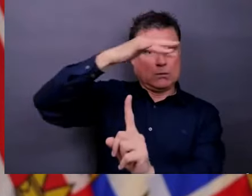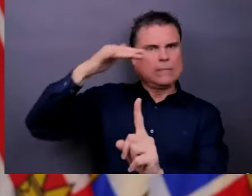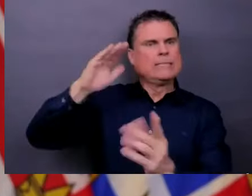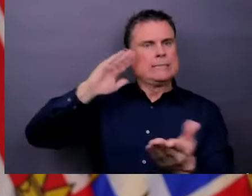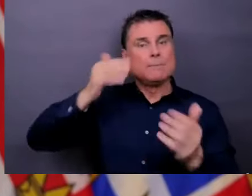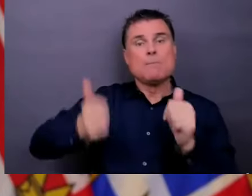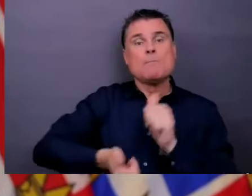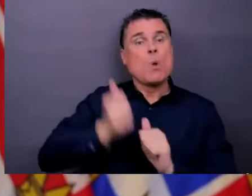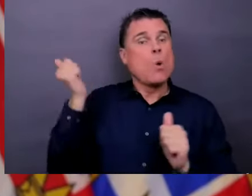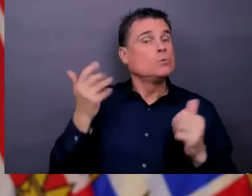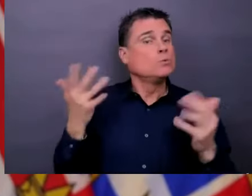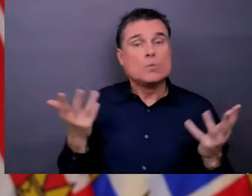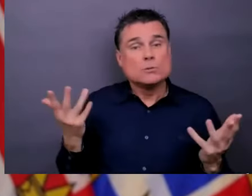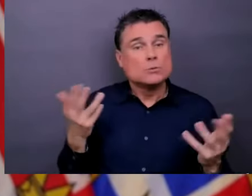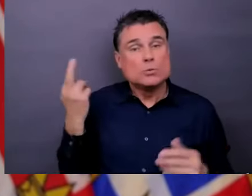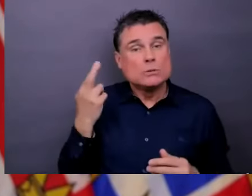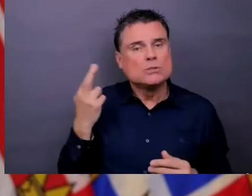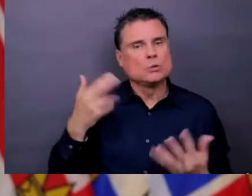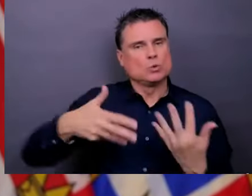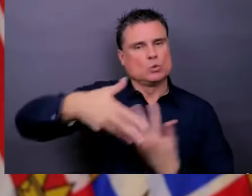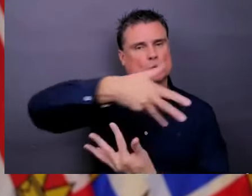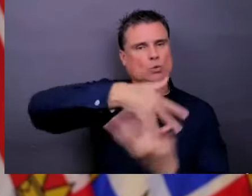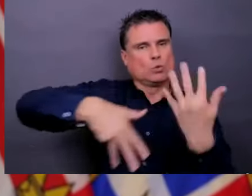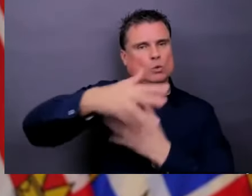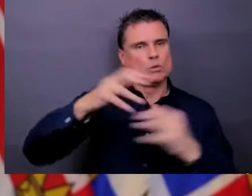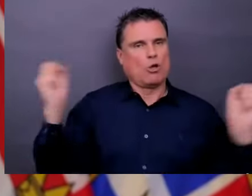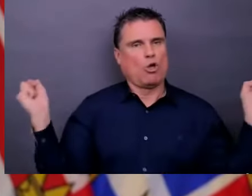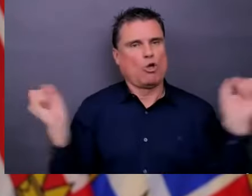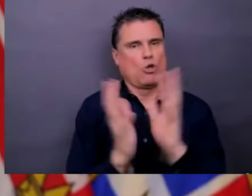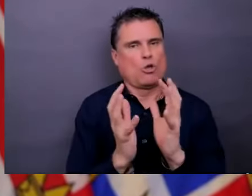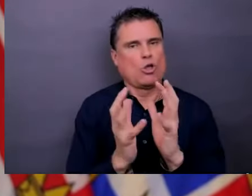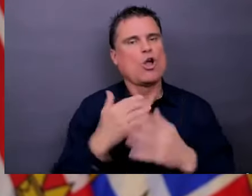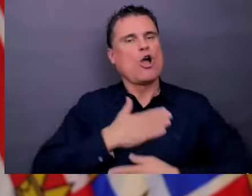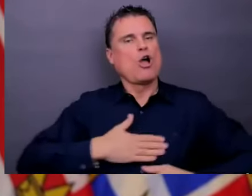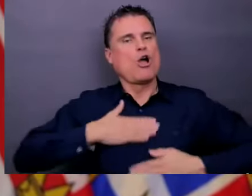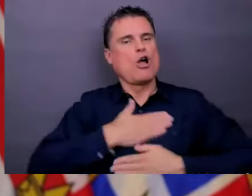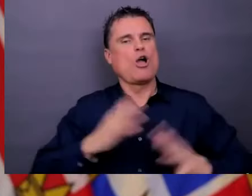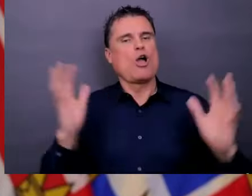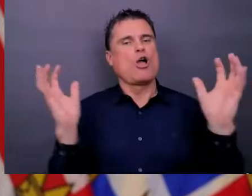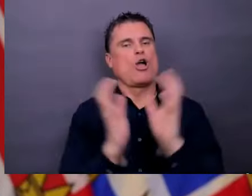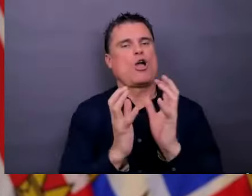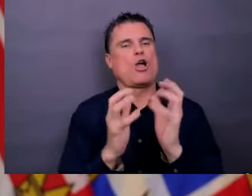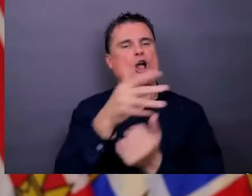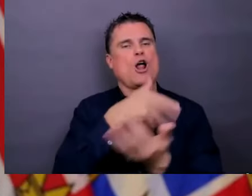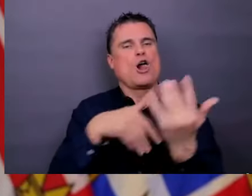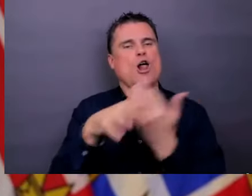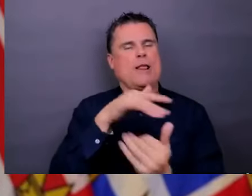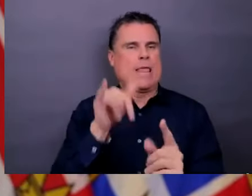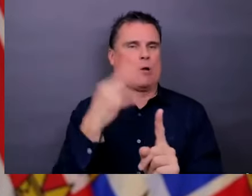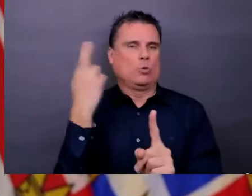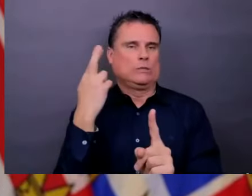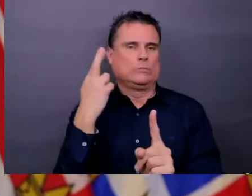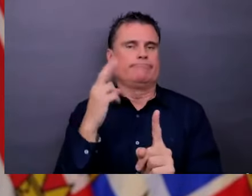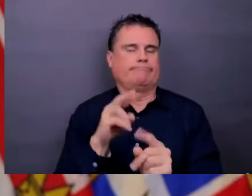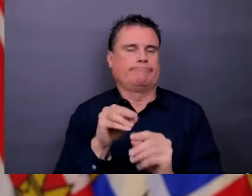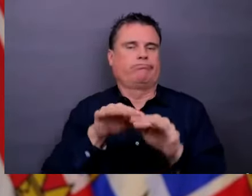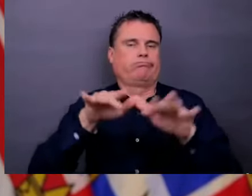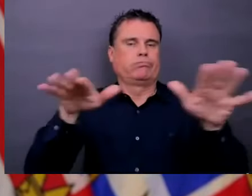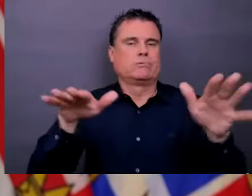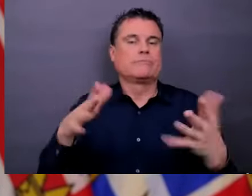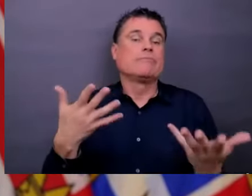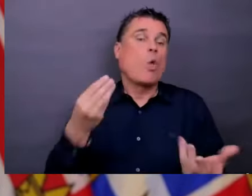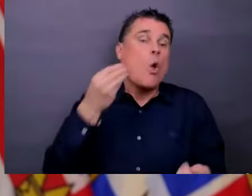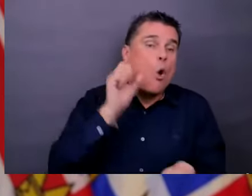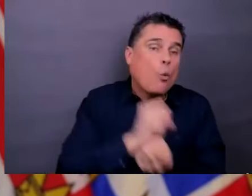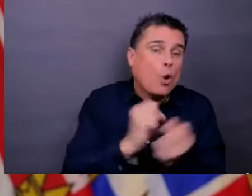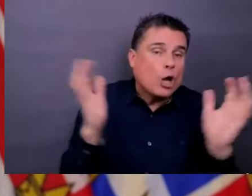happening right now. This is what the message we're trying to put out there. It has implications. Even though you think that